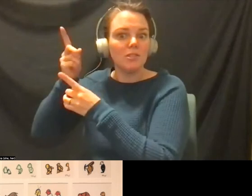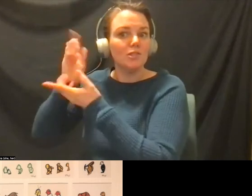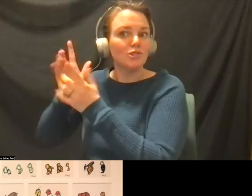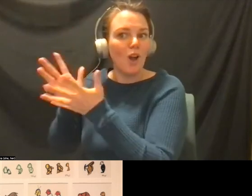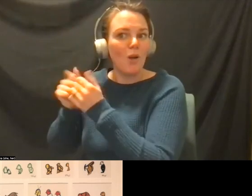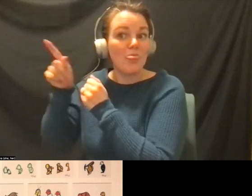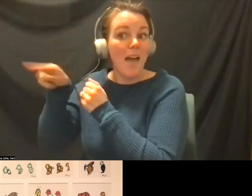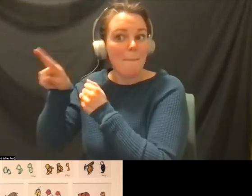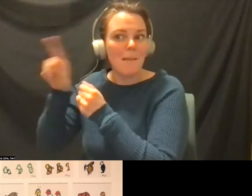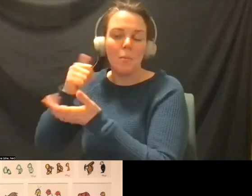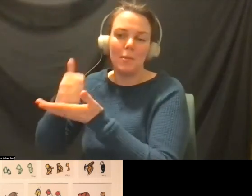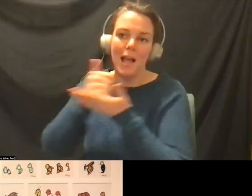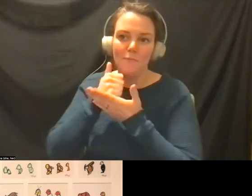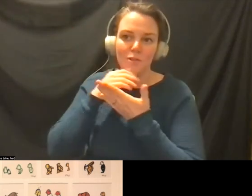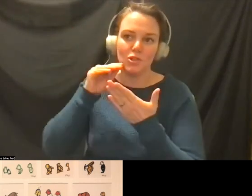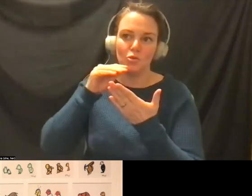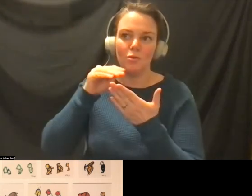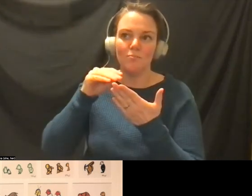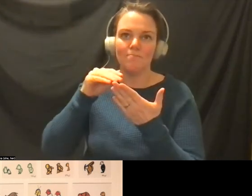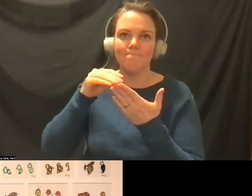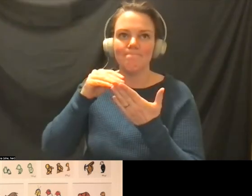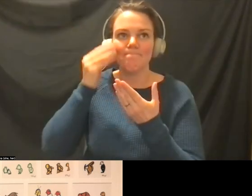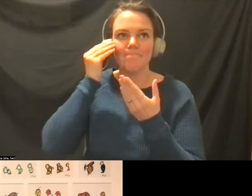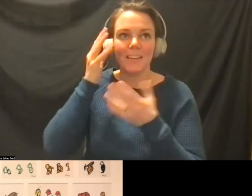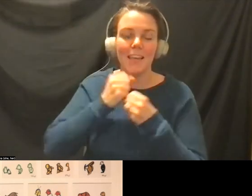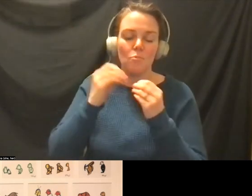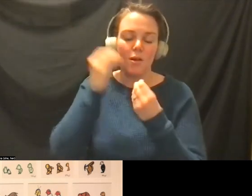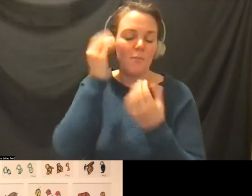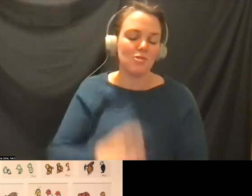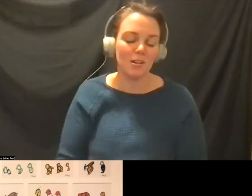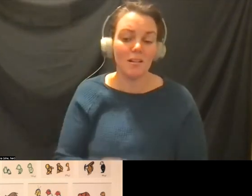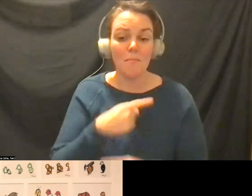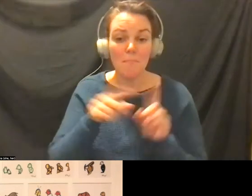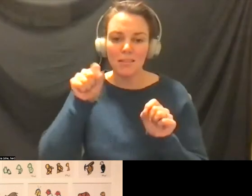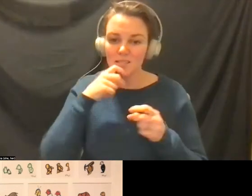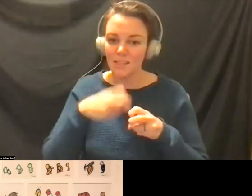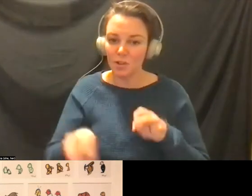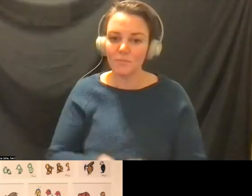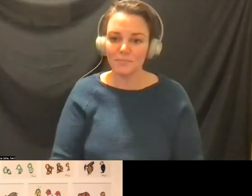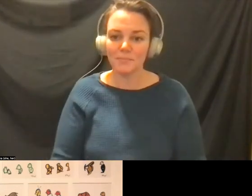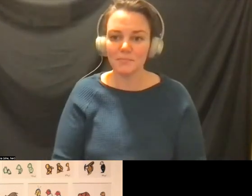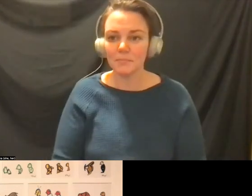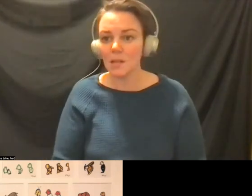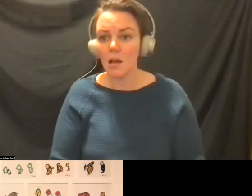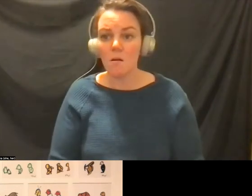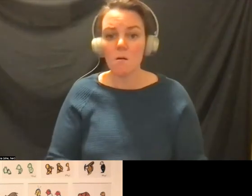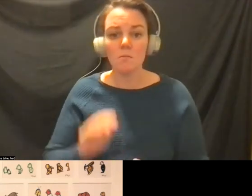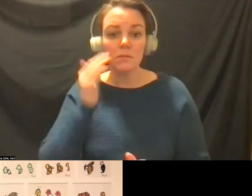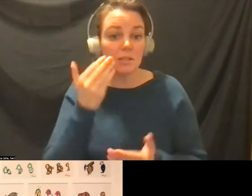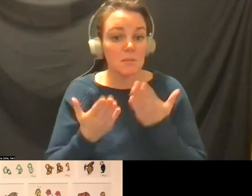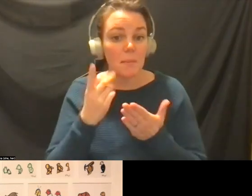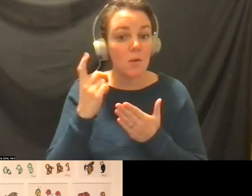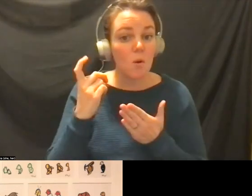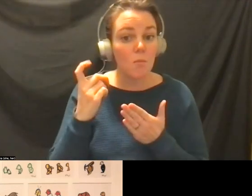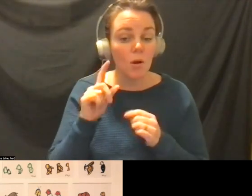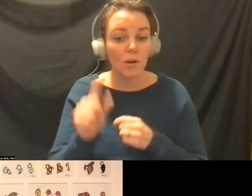helpful getting medical records. But yes, it can be very difficult. Maybe one last question before we close.